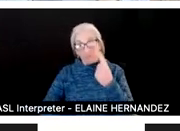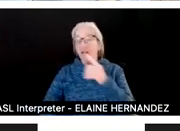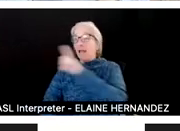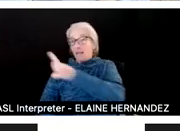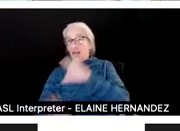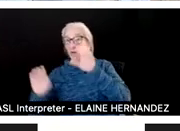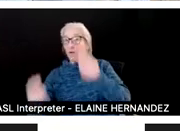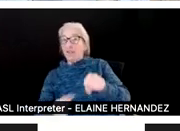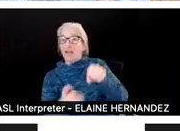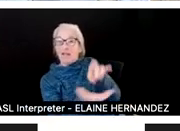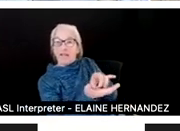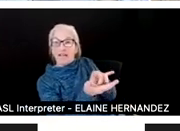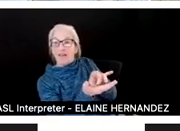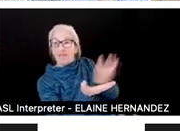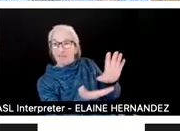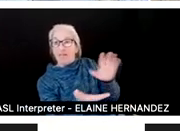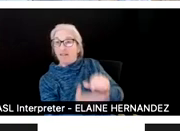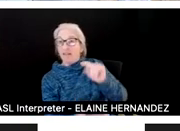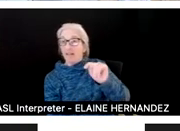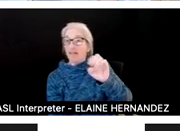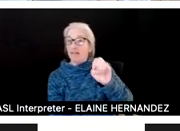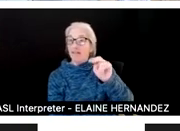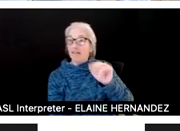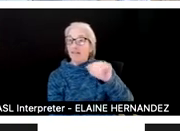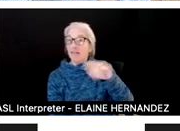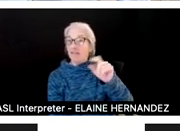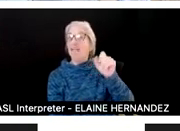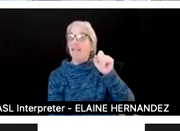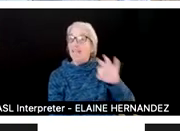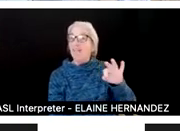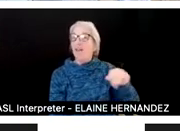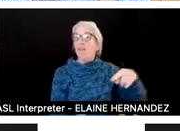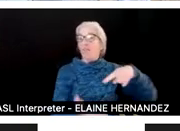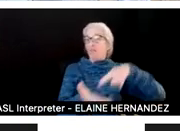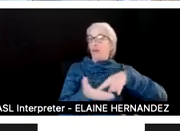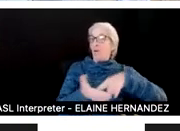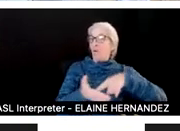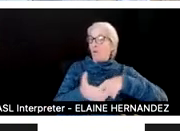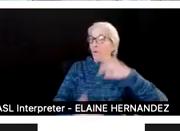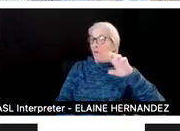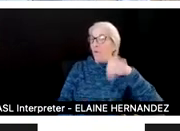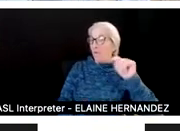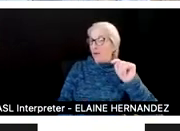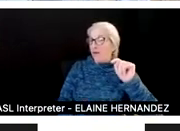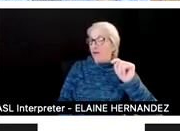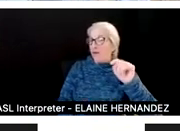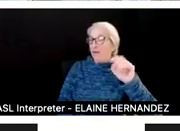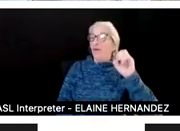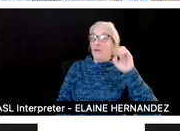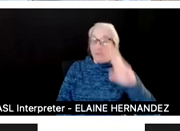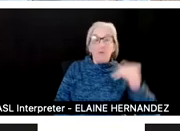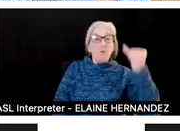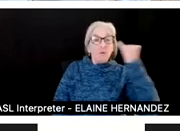if the tenant is behind in their rent, or if the tenant stays